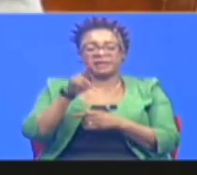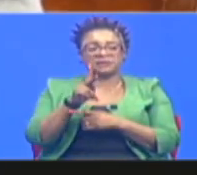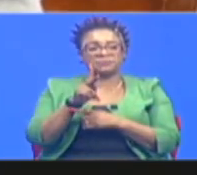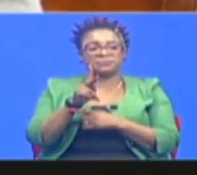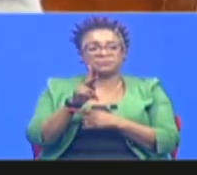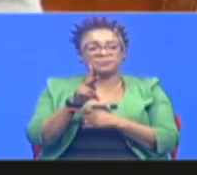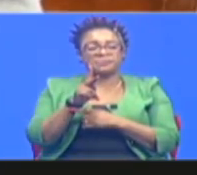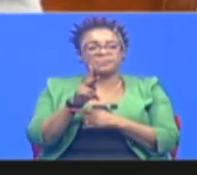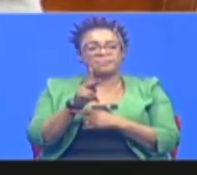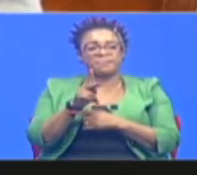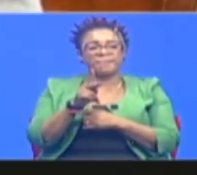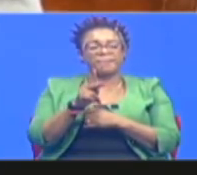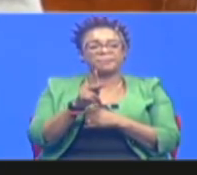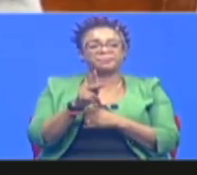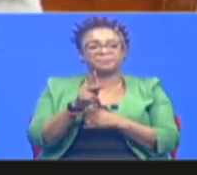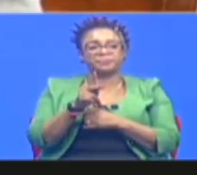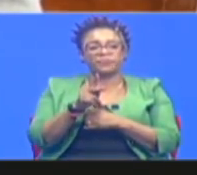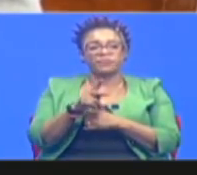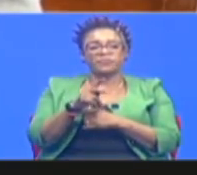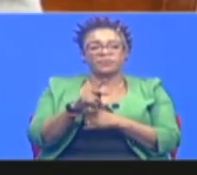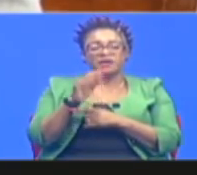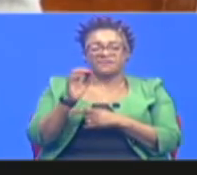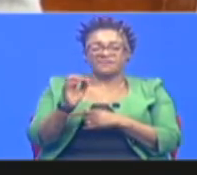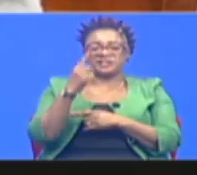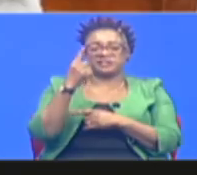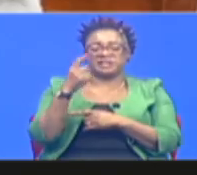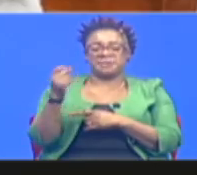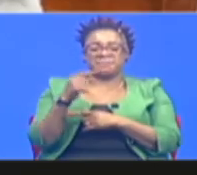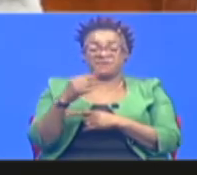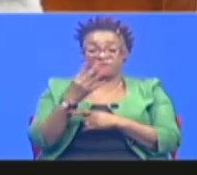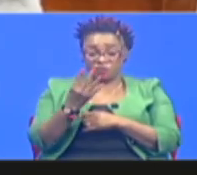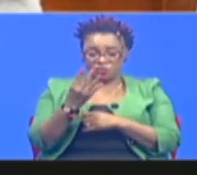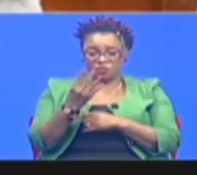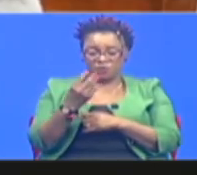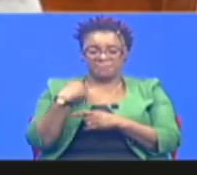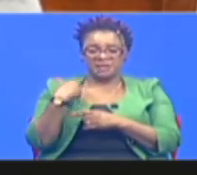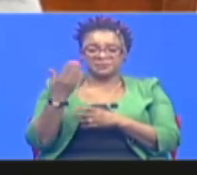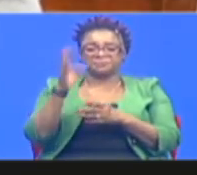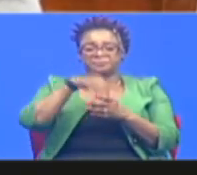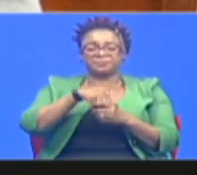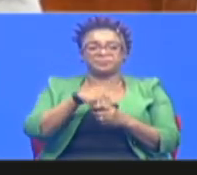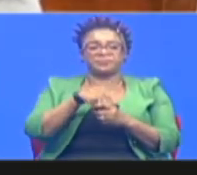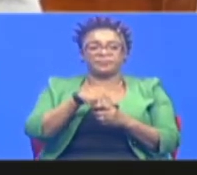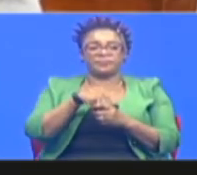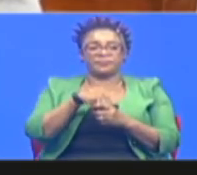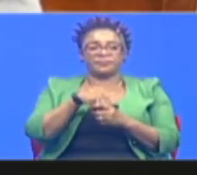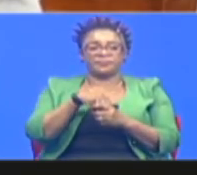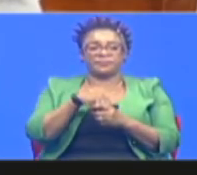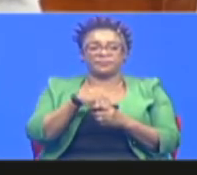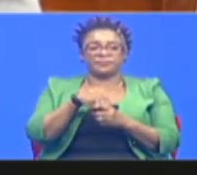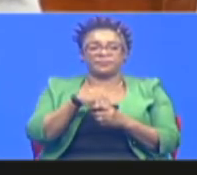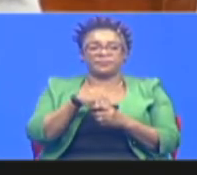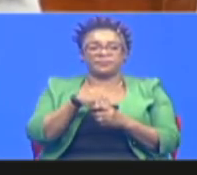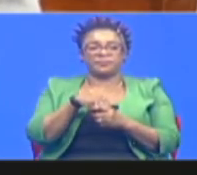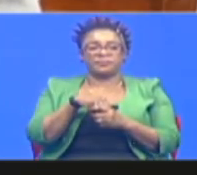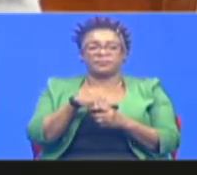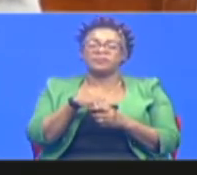the first 4 months in the office, of course, I came in through a number of